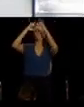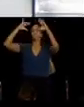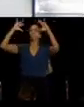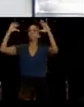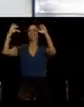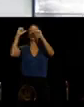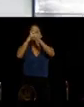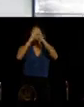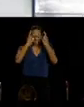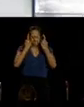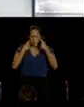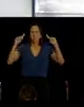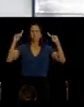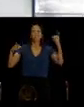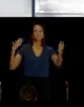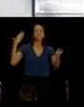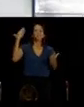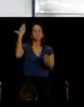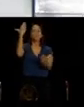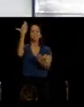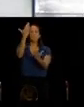air gave